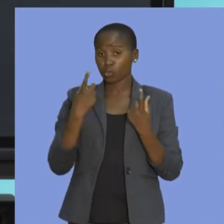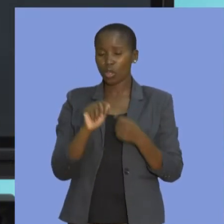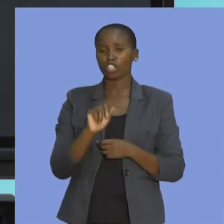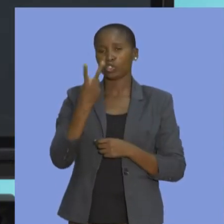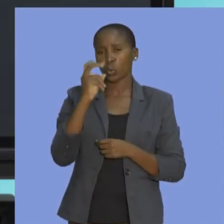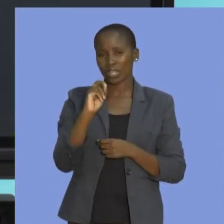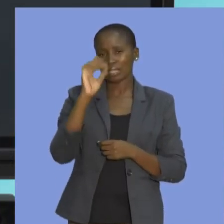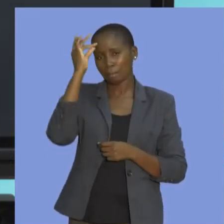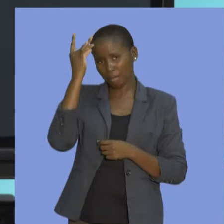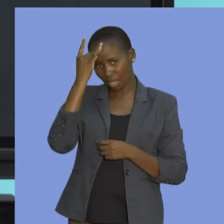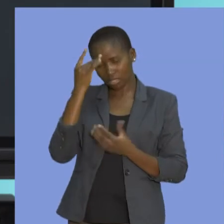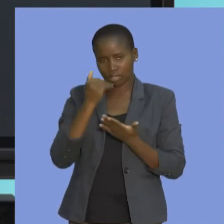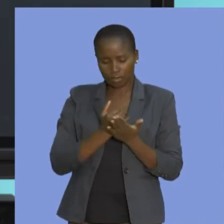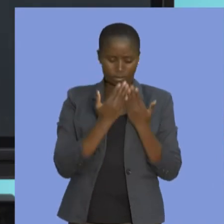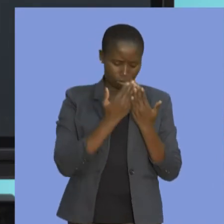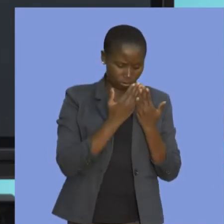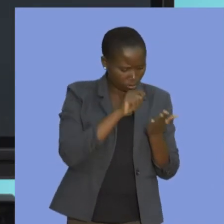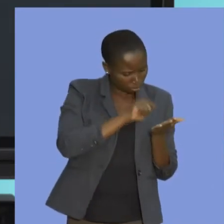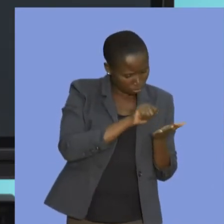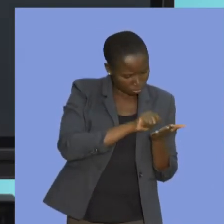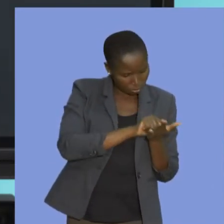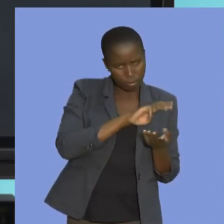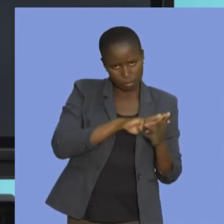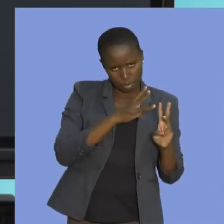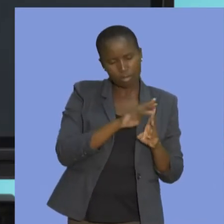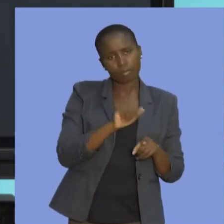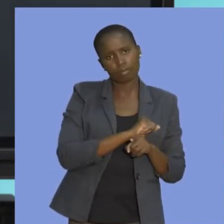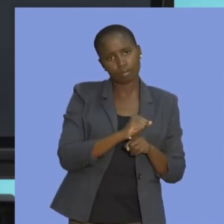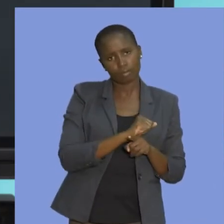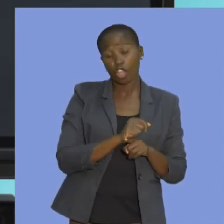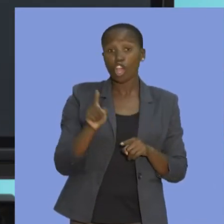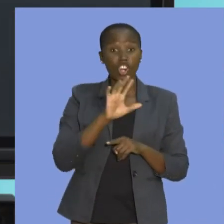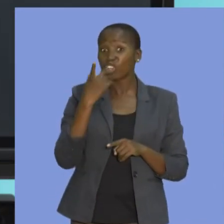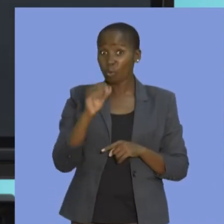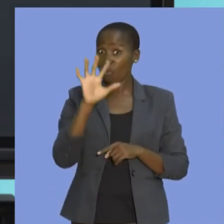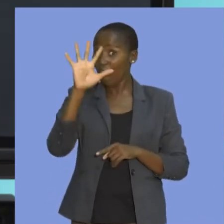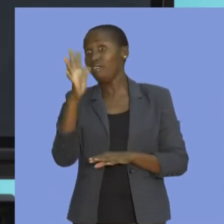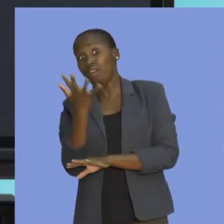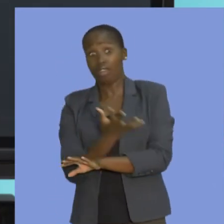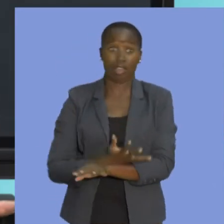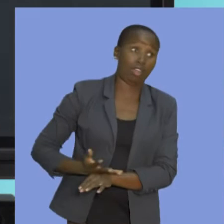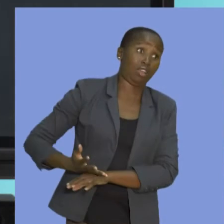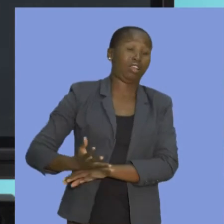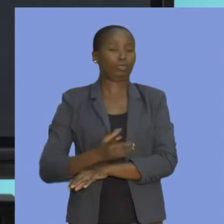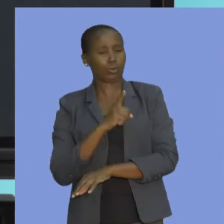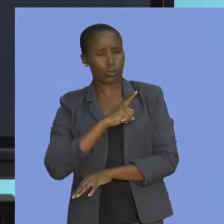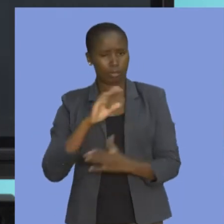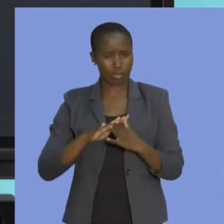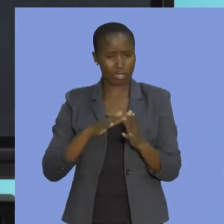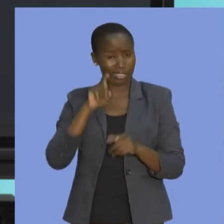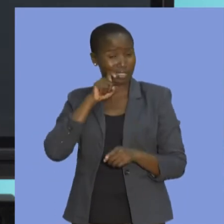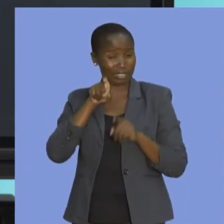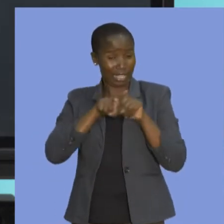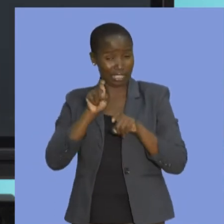day, 30 minutes per day, than doing 5 hours, because you have a test coming.